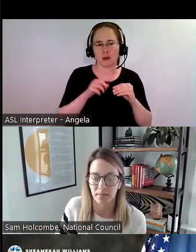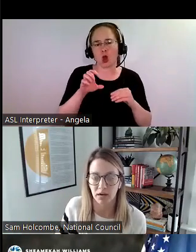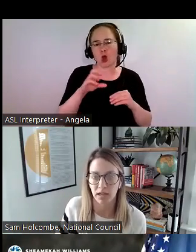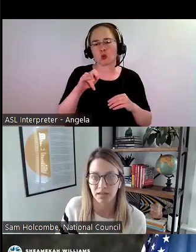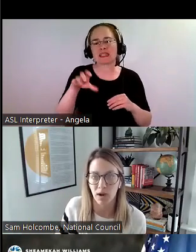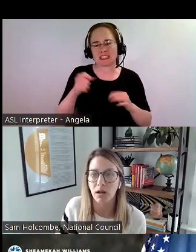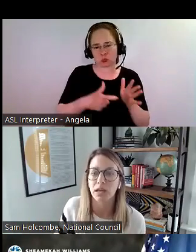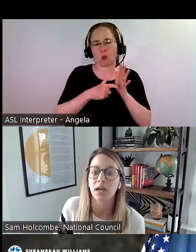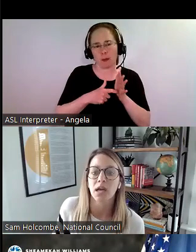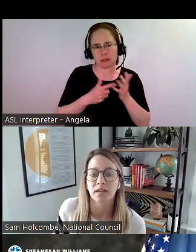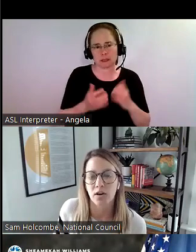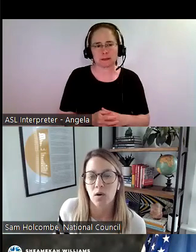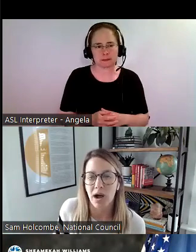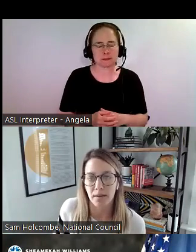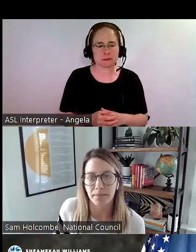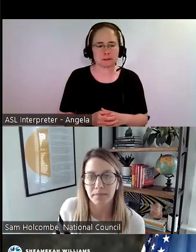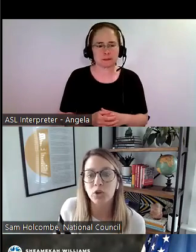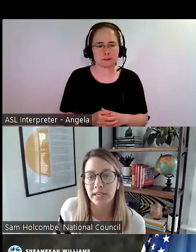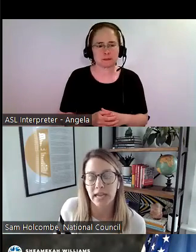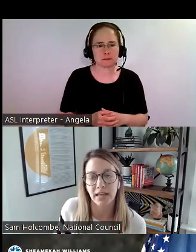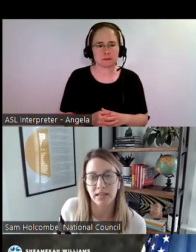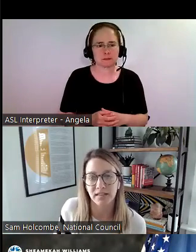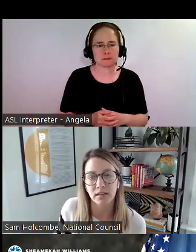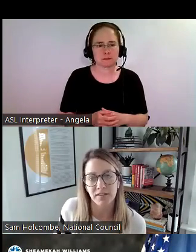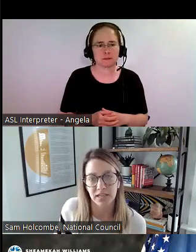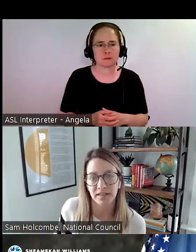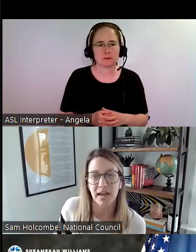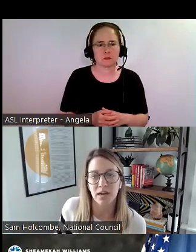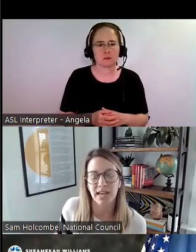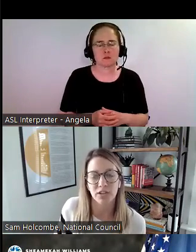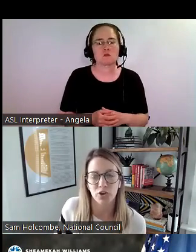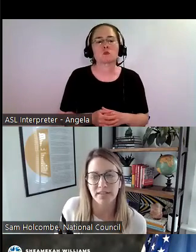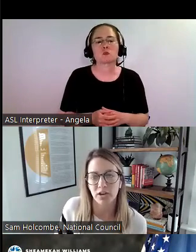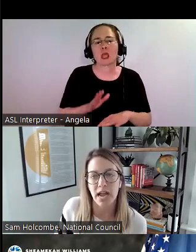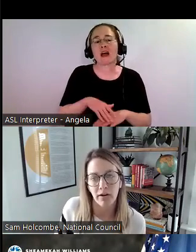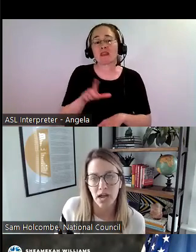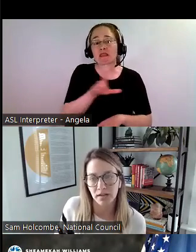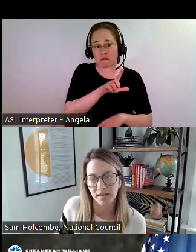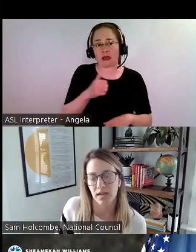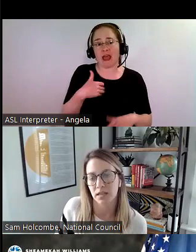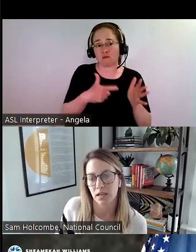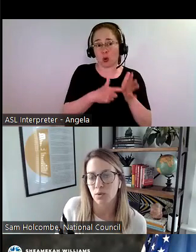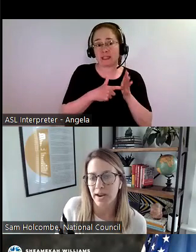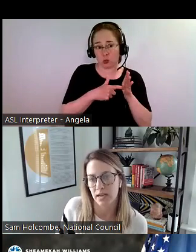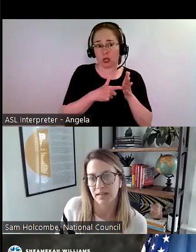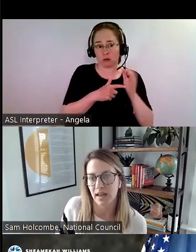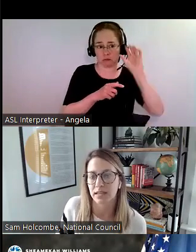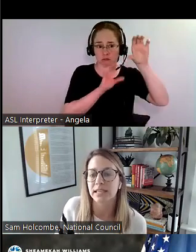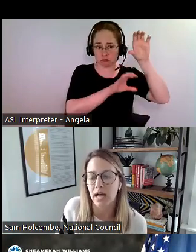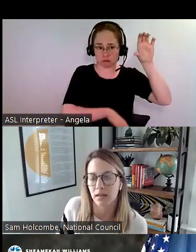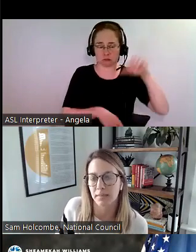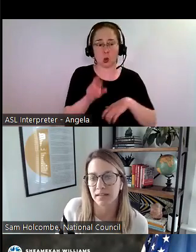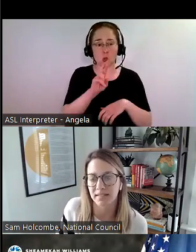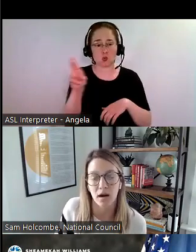the CCBHC model as well. So looking at these on the left-hand side, we have the criteria areas, and then on the